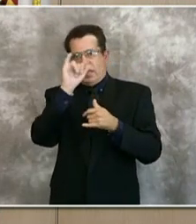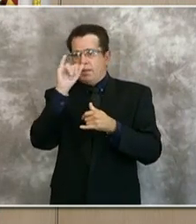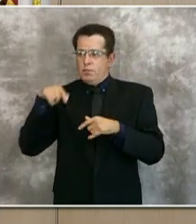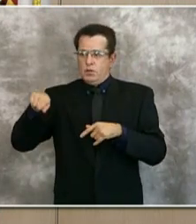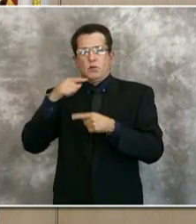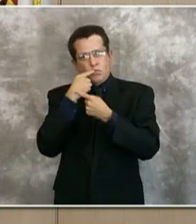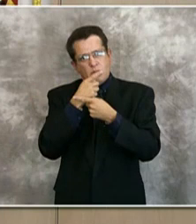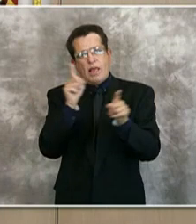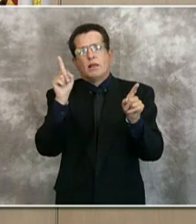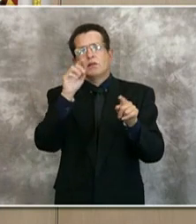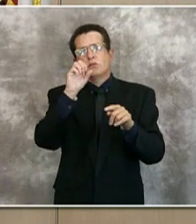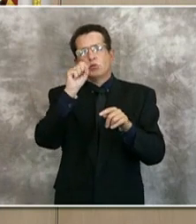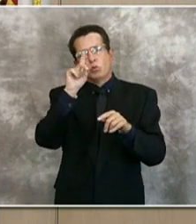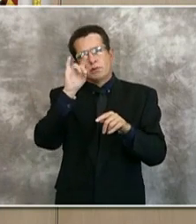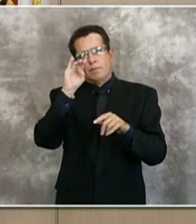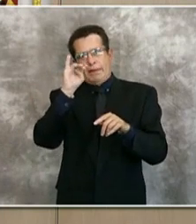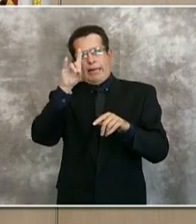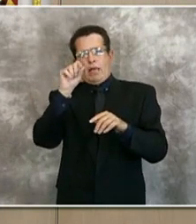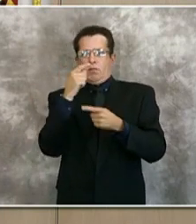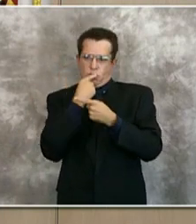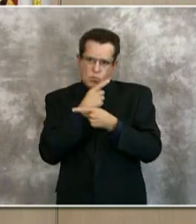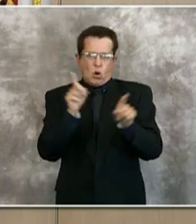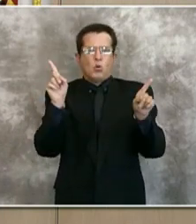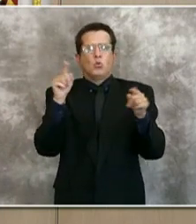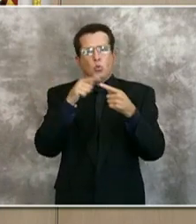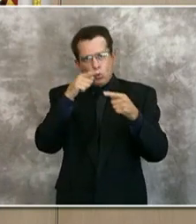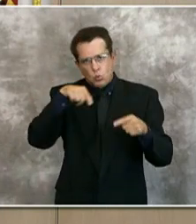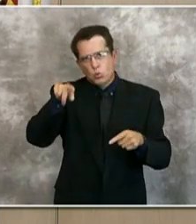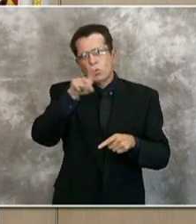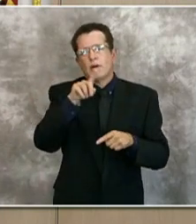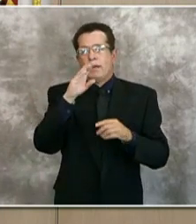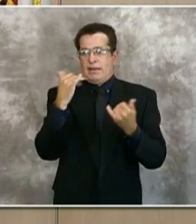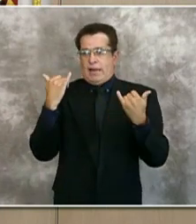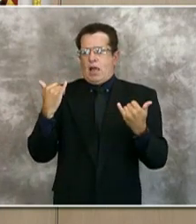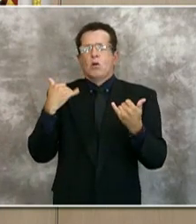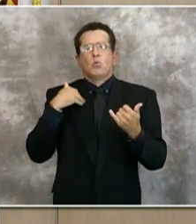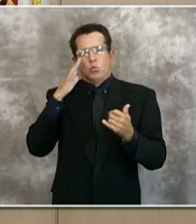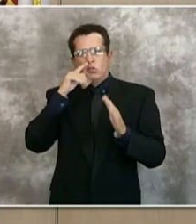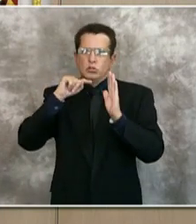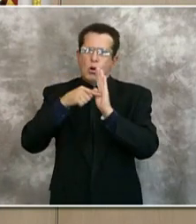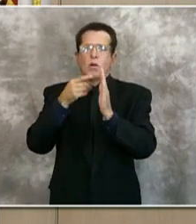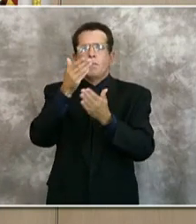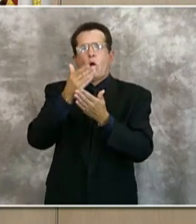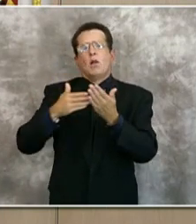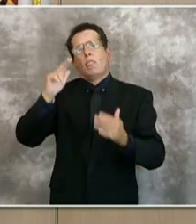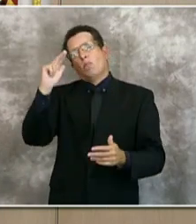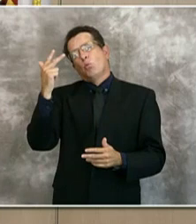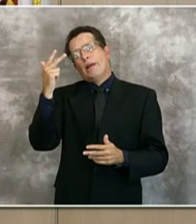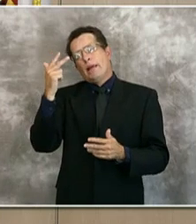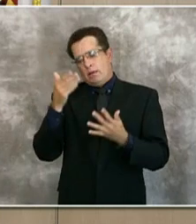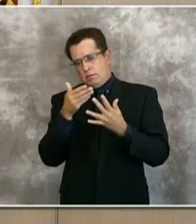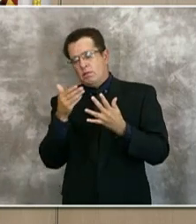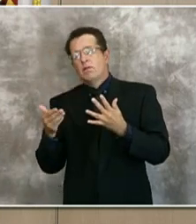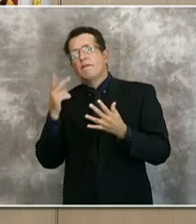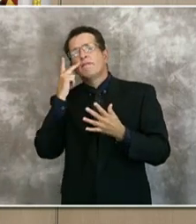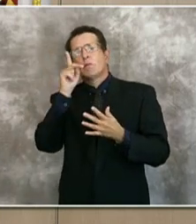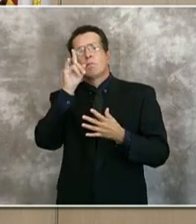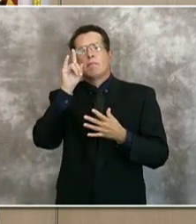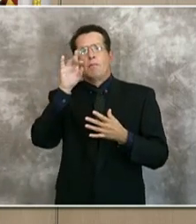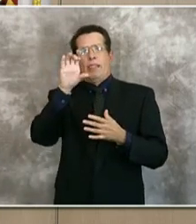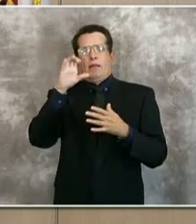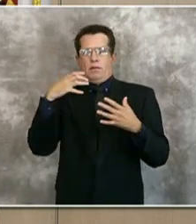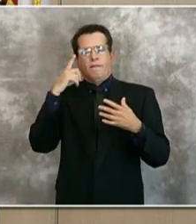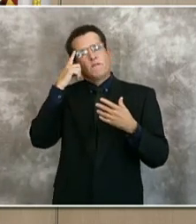media, through ads, and we are now beginning to launch phase 3 of our public